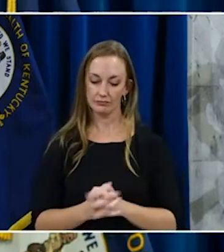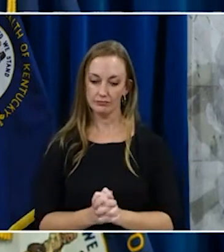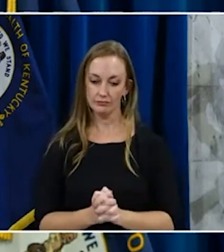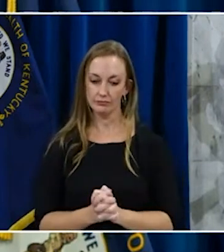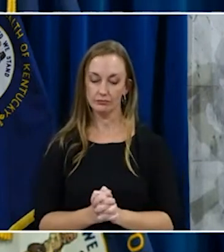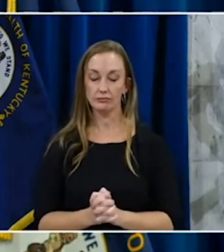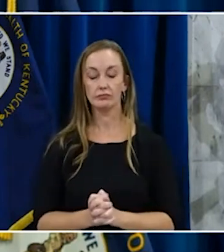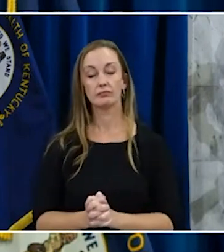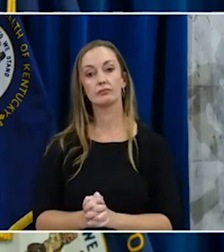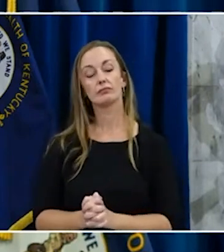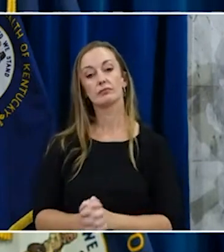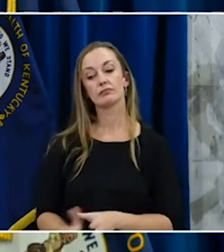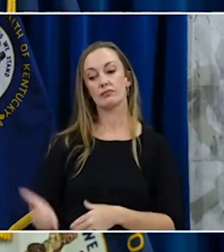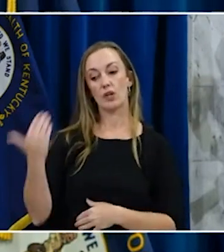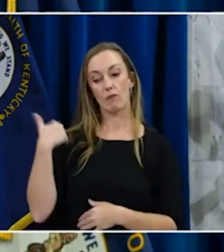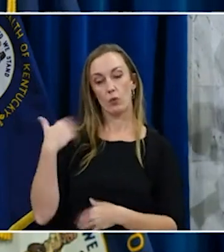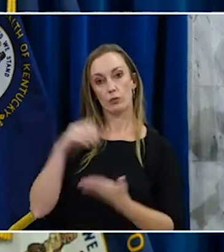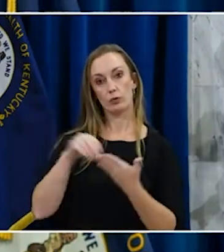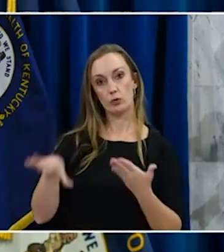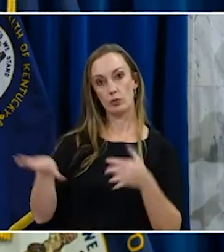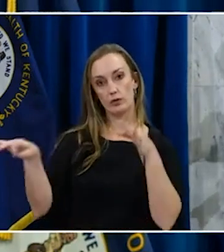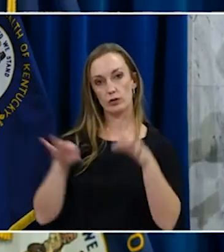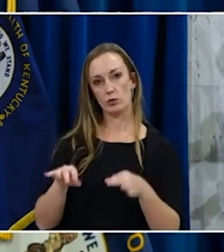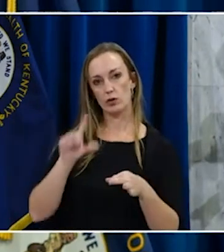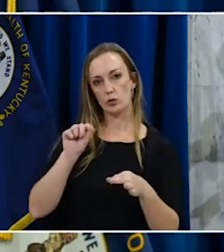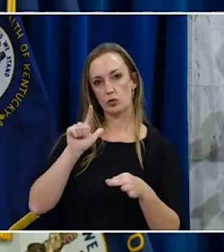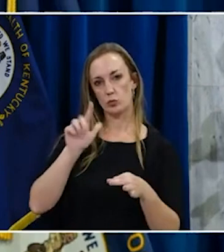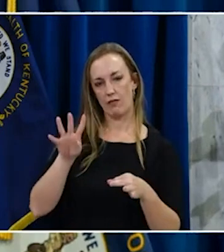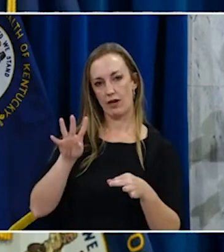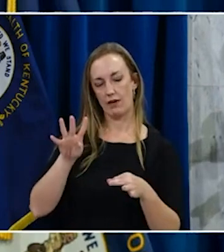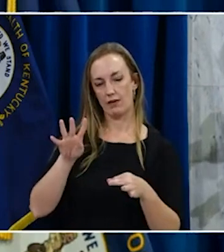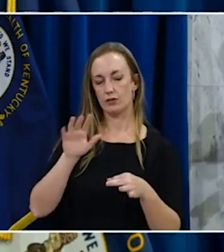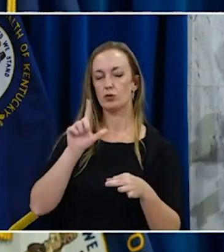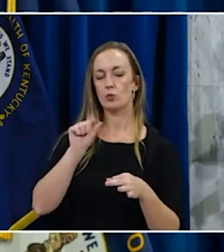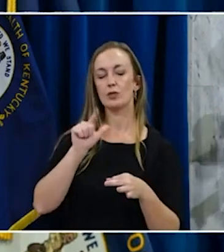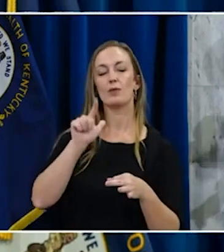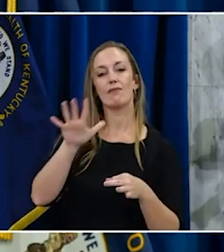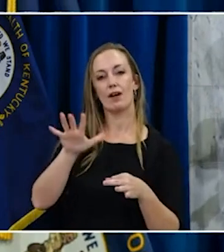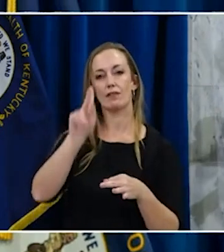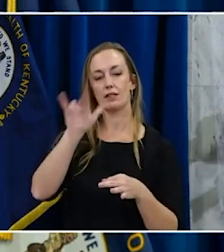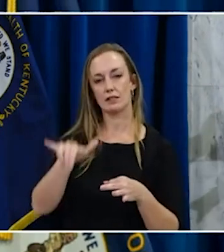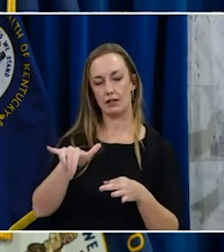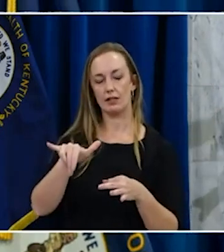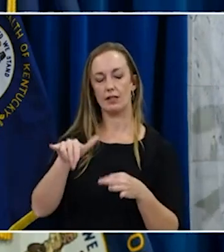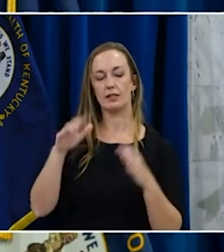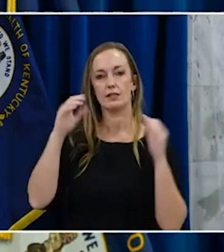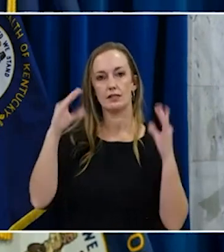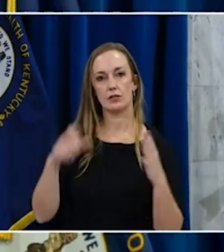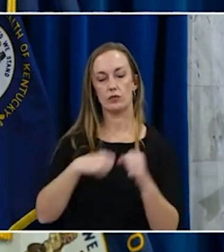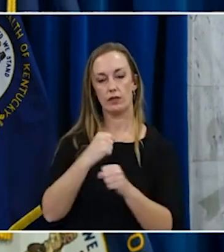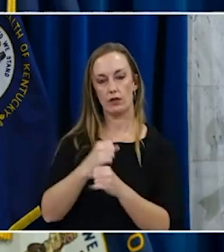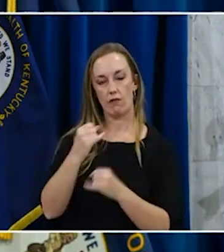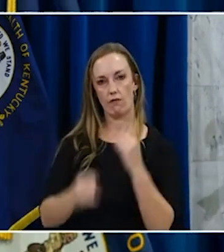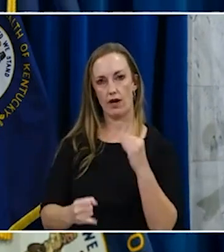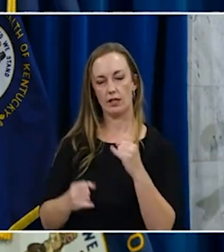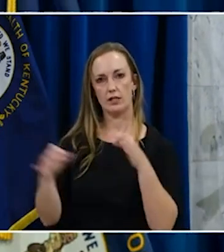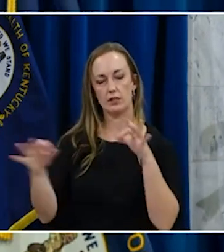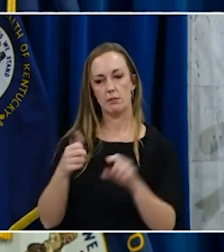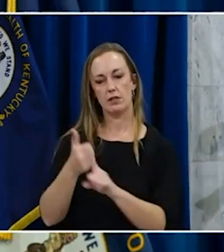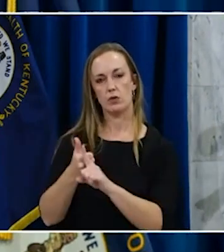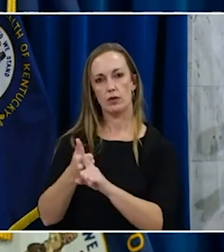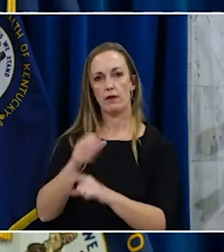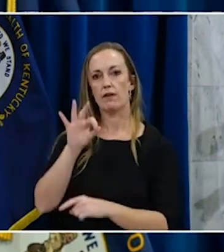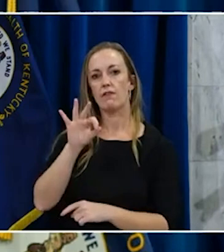A former student describes our 2025 Kentucky School Teacher of the Year finalist as a fiercely loyal advocate